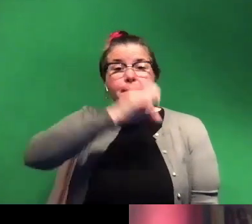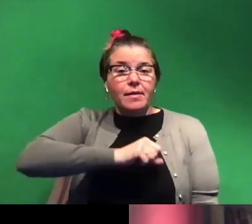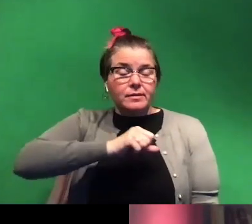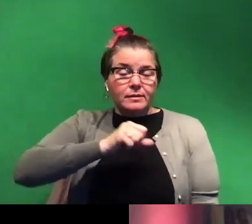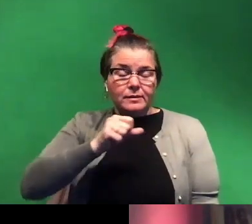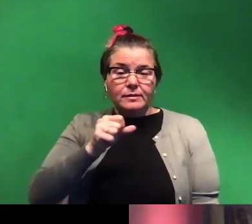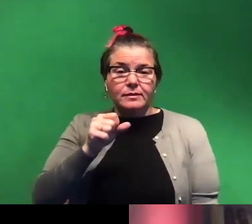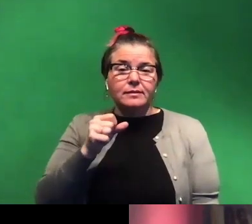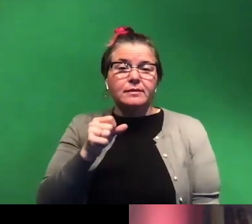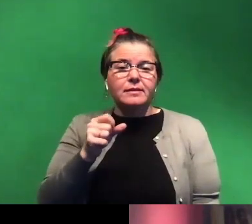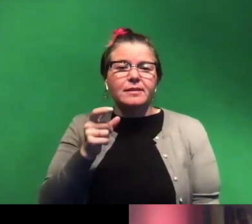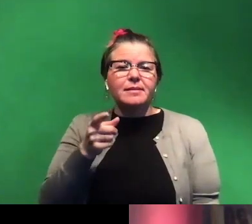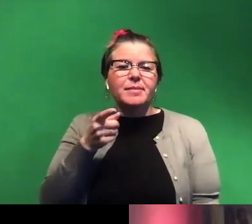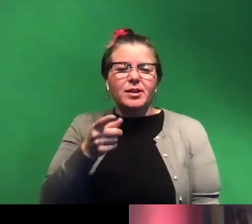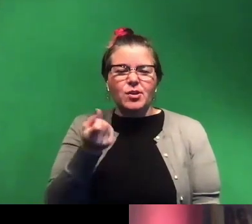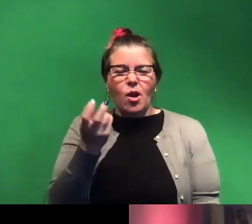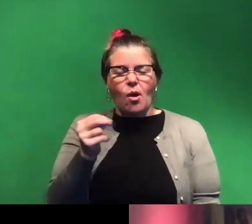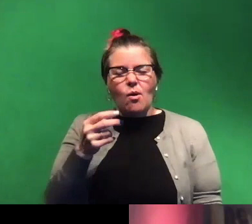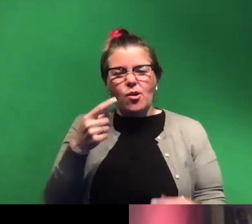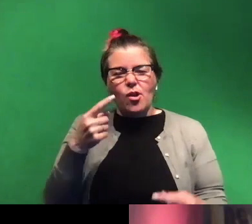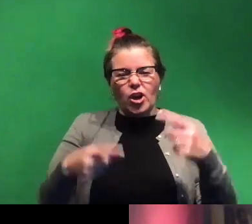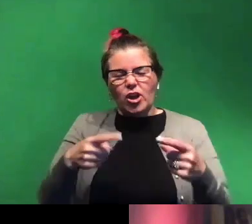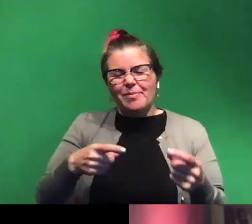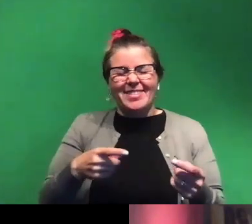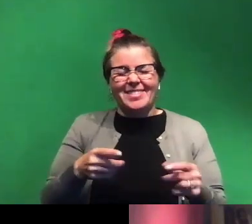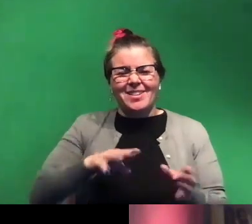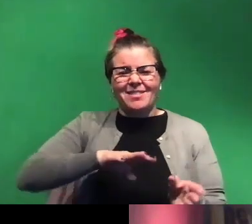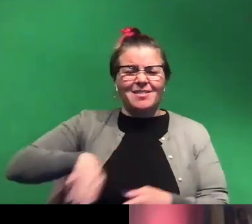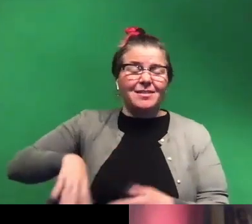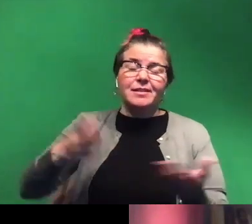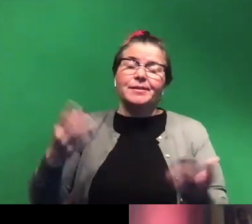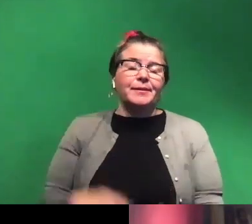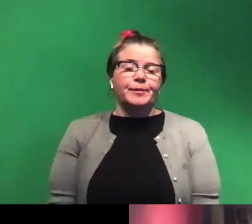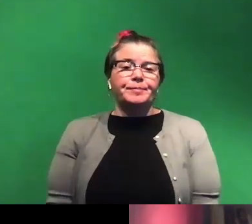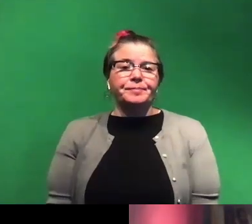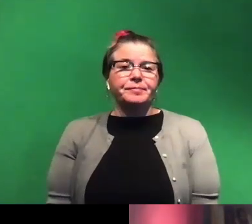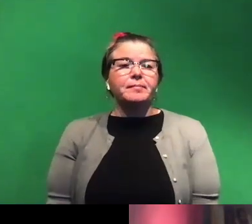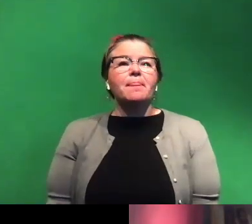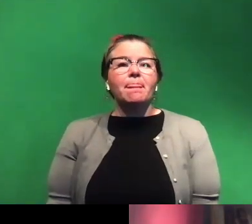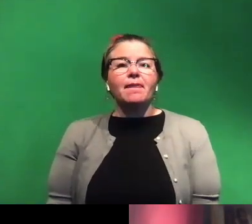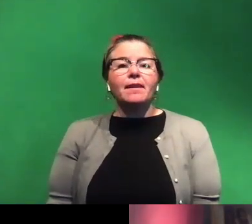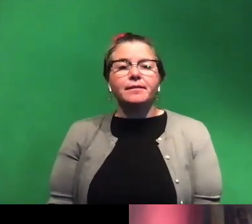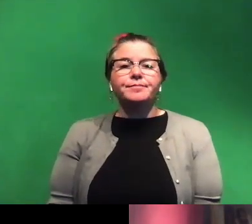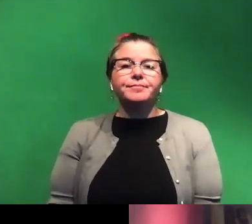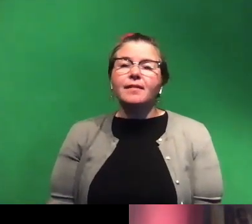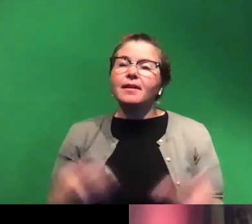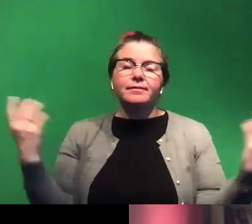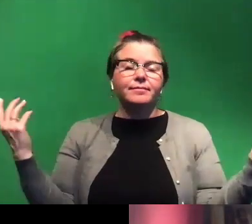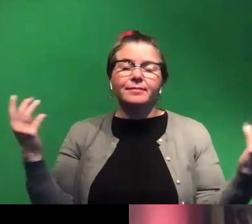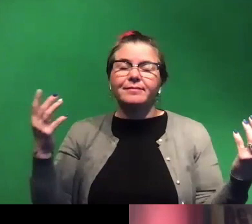you kind of undercut your own argument, and I felt that was important to say. Yeah, good. So yeah, that's a